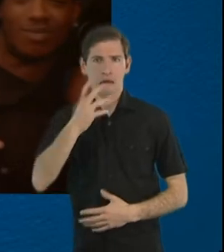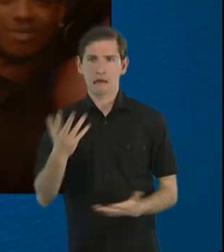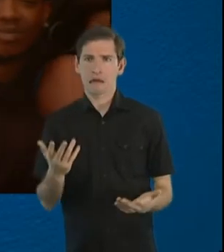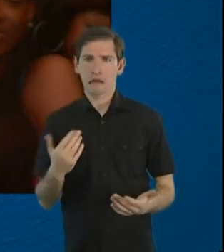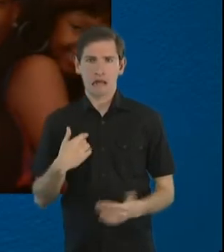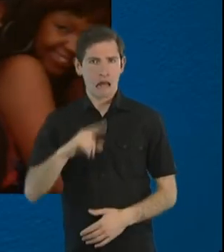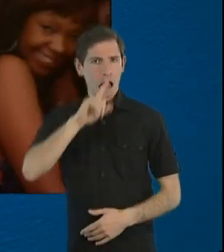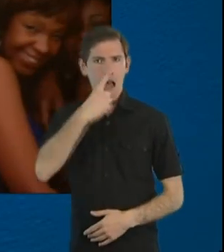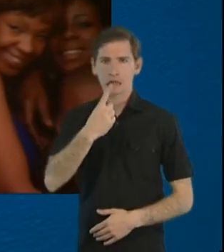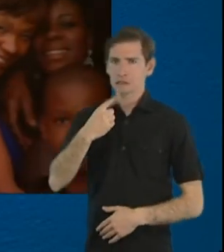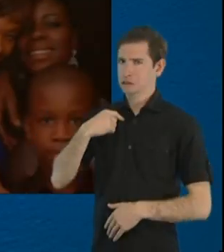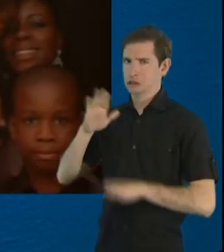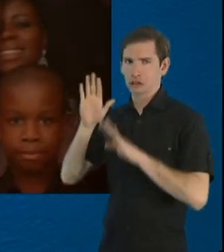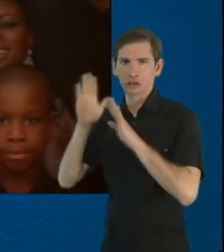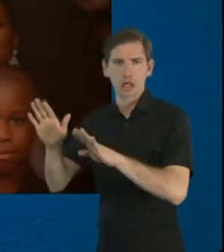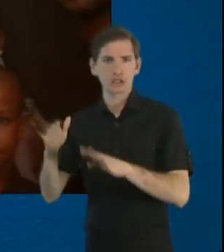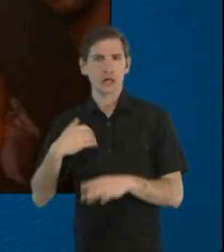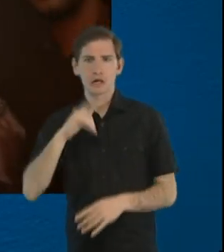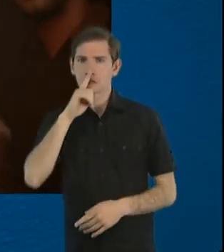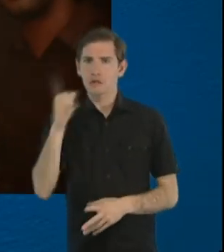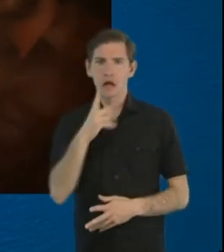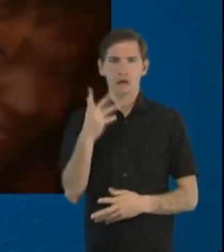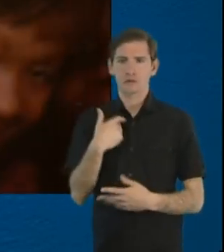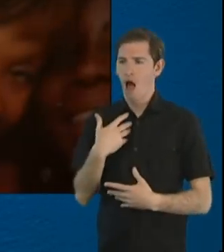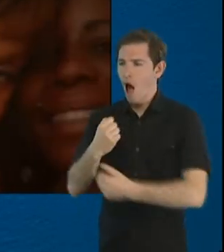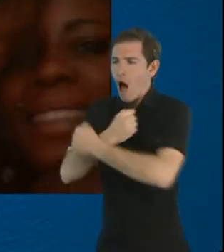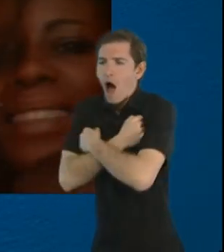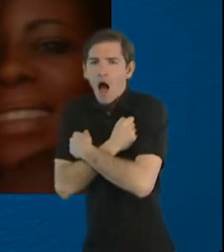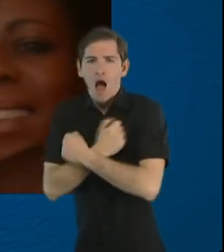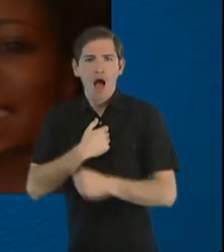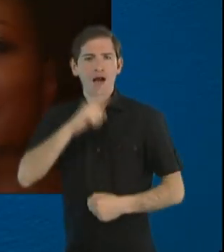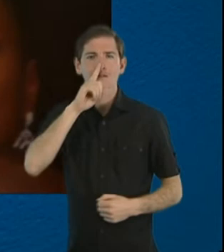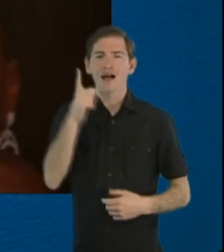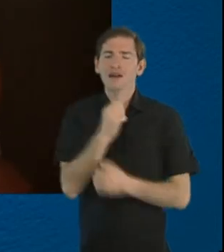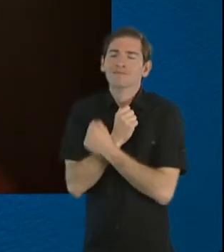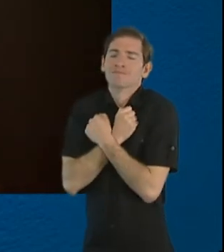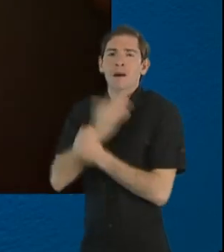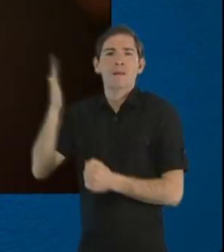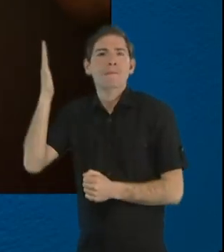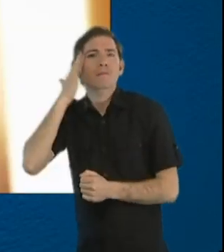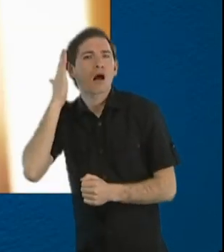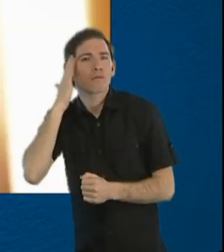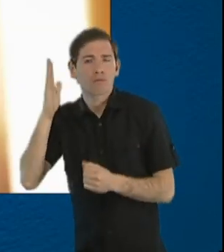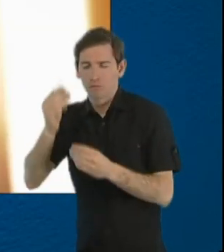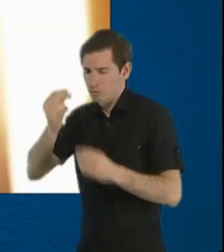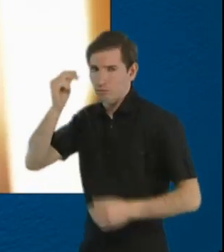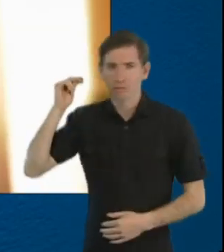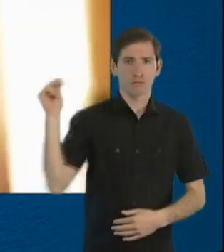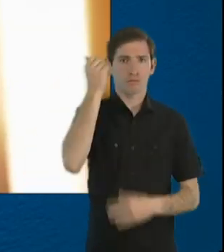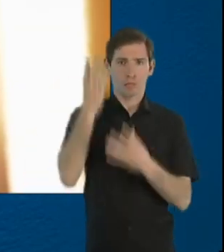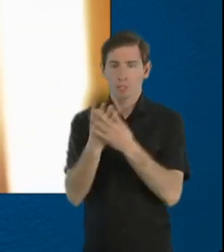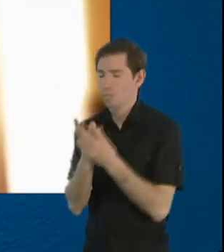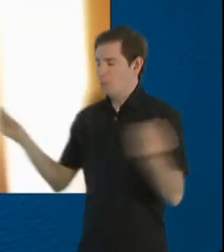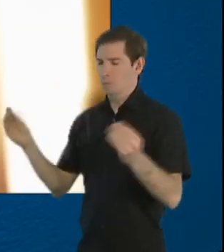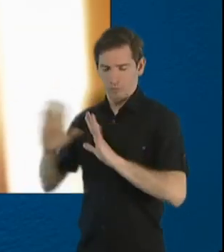I would never see my sisters again, could never touch them again, hug them, feel my mum's warmth, all of